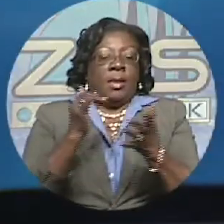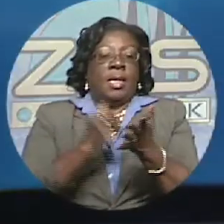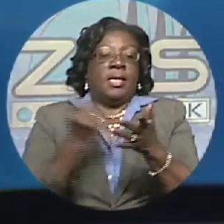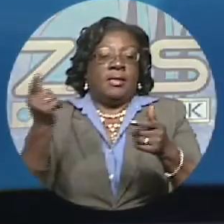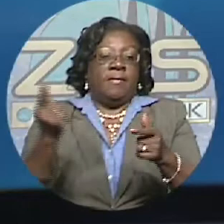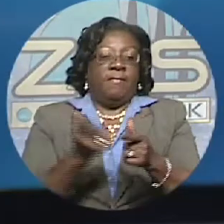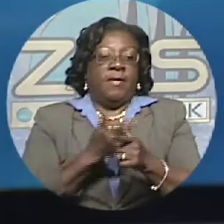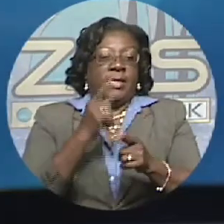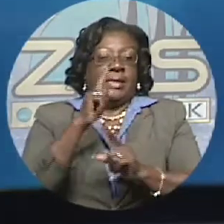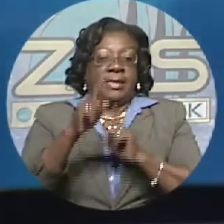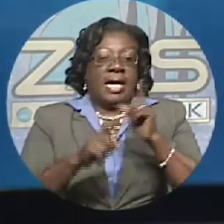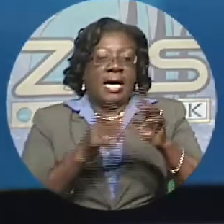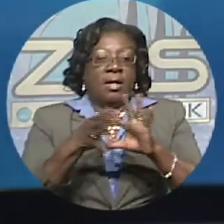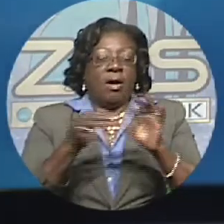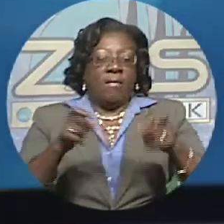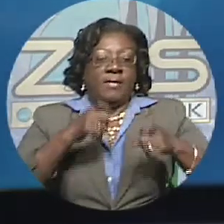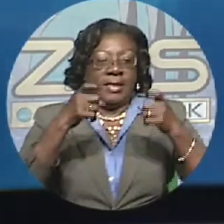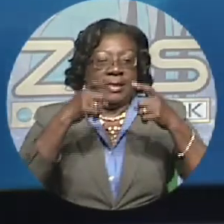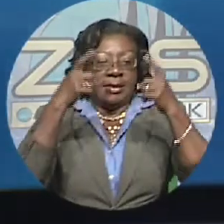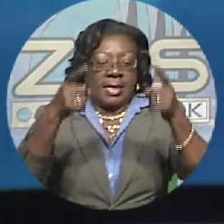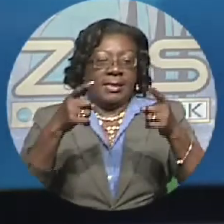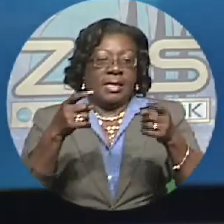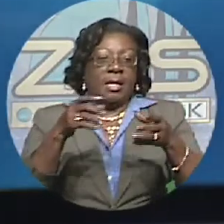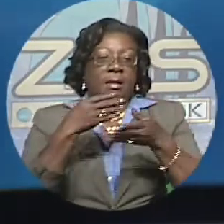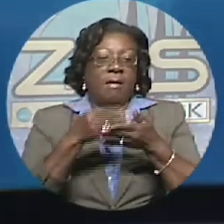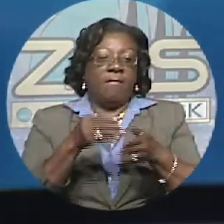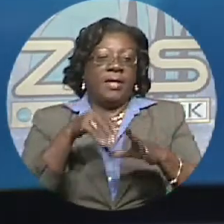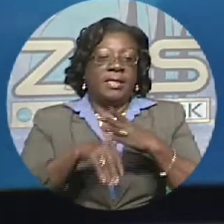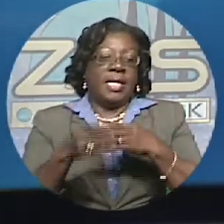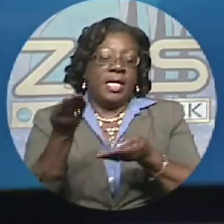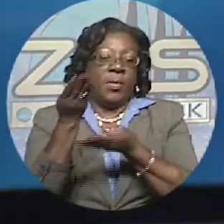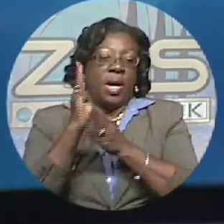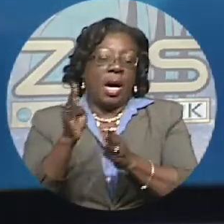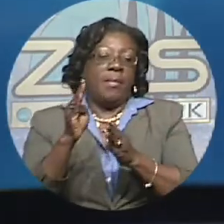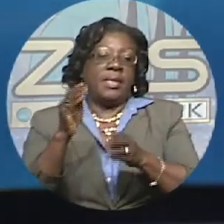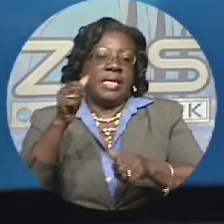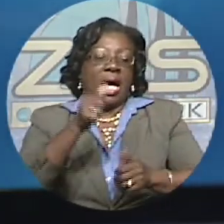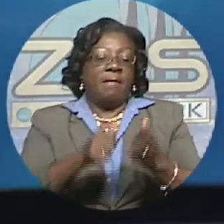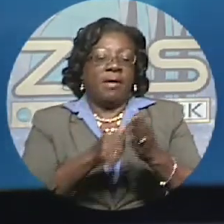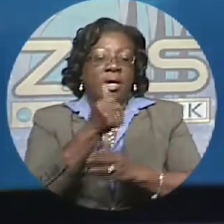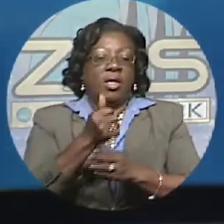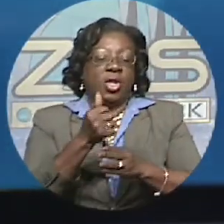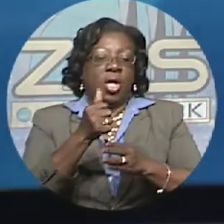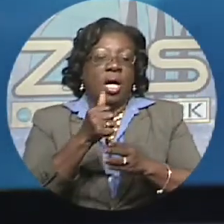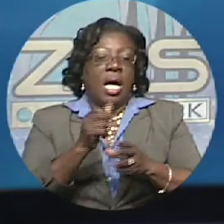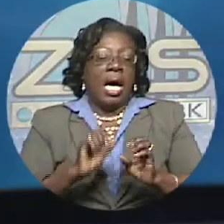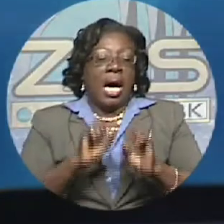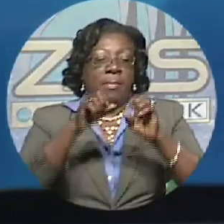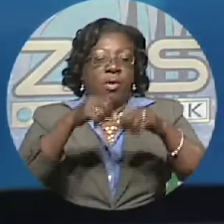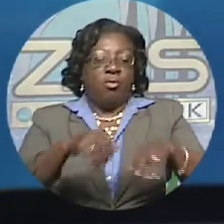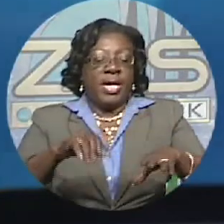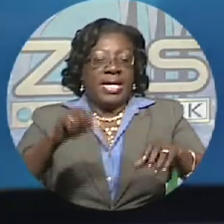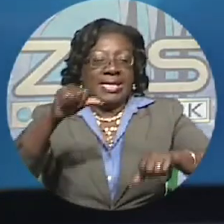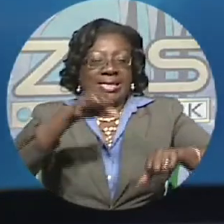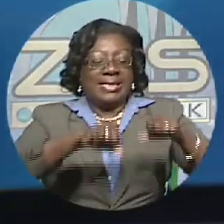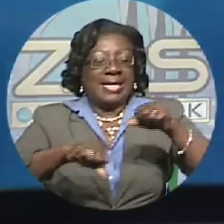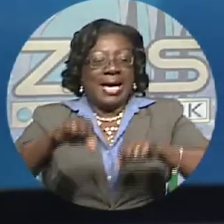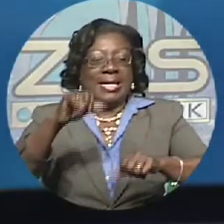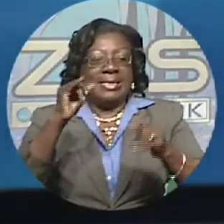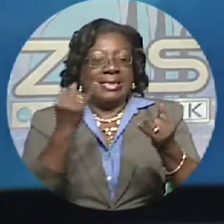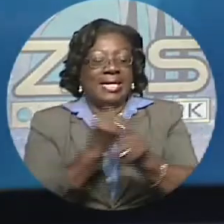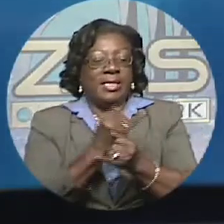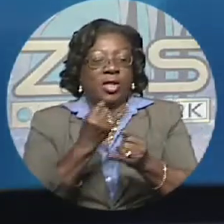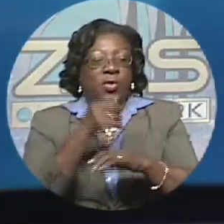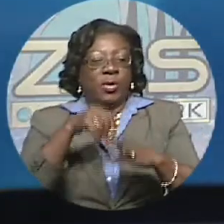first sign of success and confidence in the Bahamas Agricultural and Marine Sciences Institute, and executives from the pioneering school